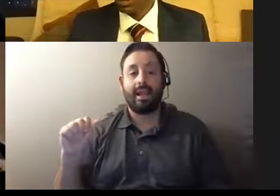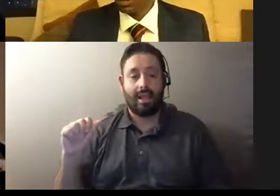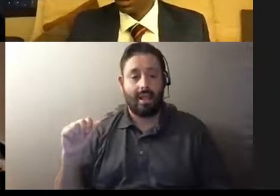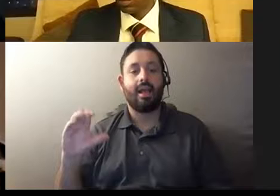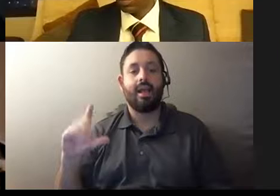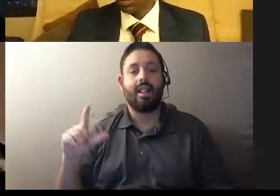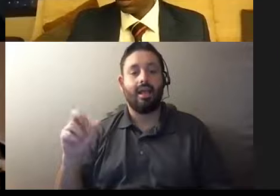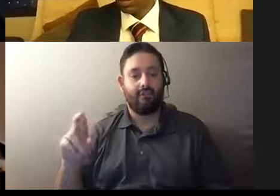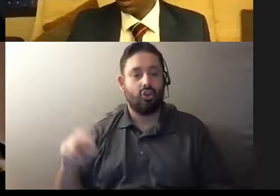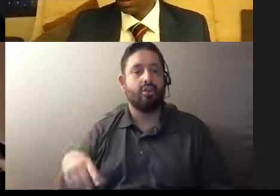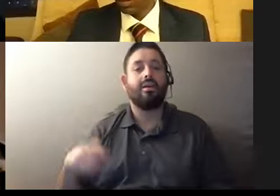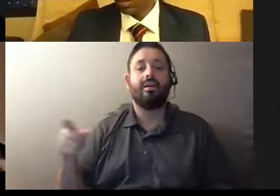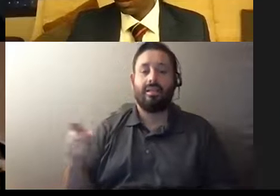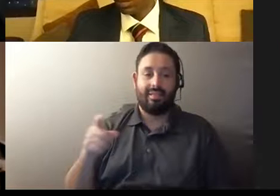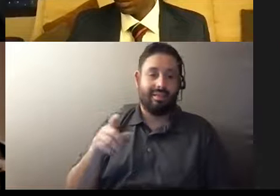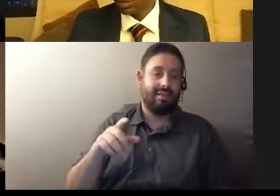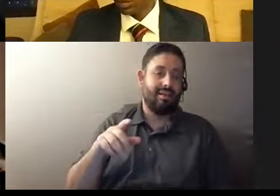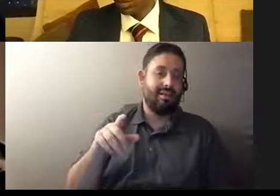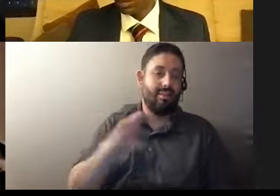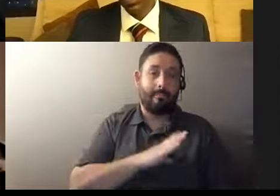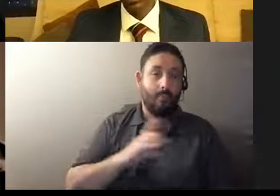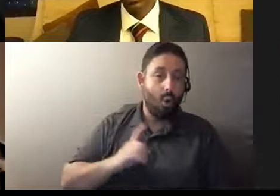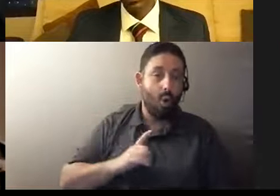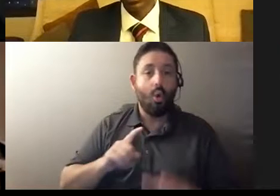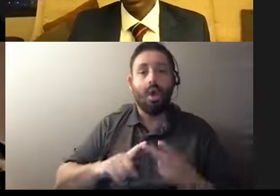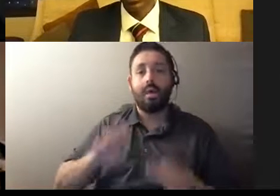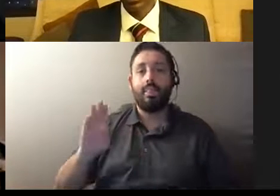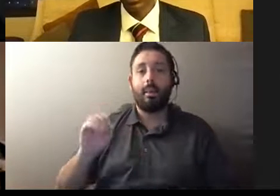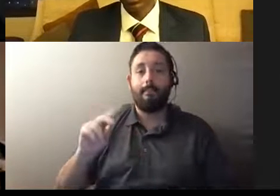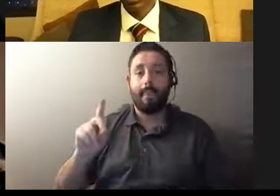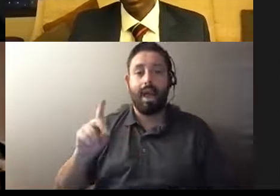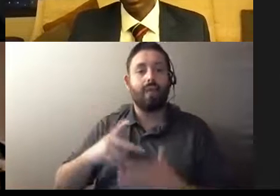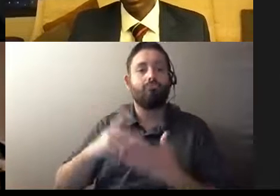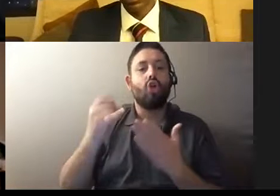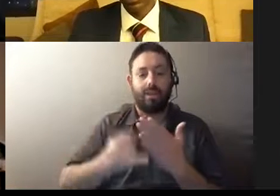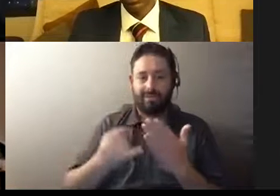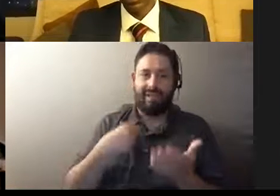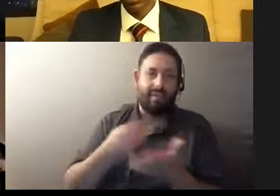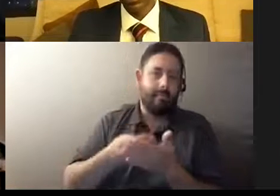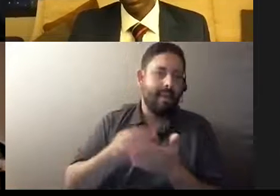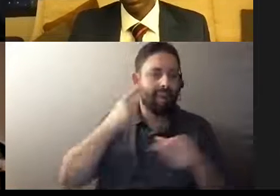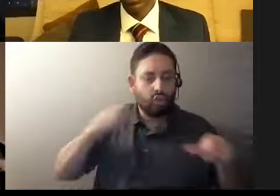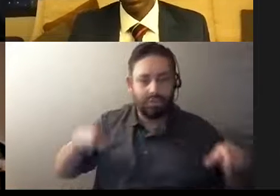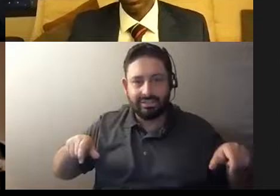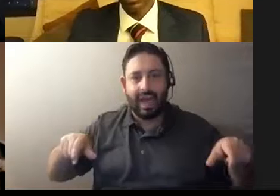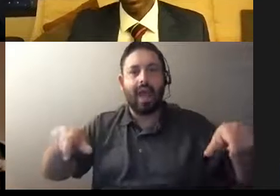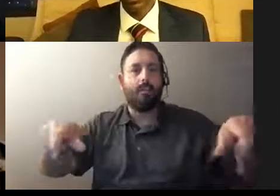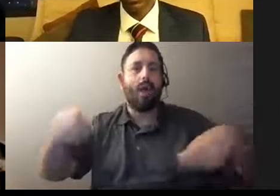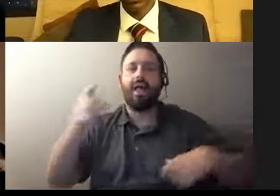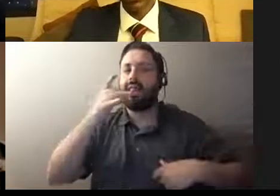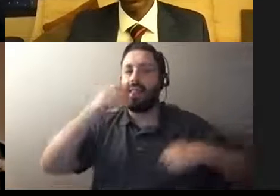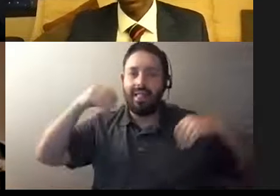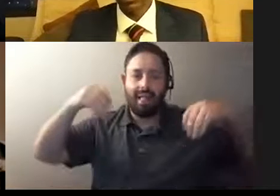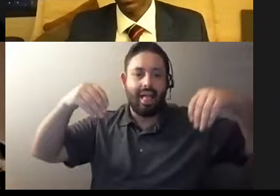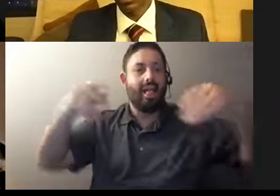right. Between the Tiers Board and the bond projects, there's money available to get sidewalks, lighting, and everything done.